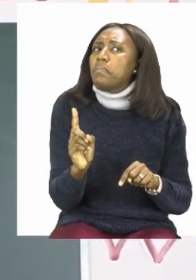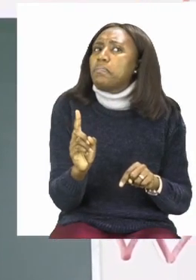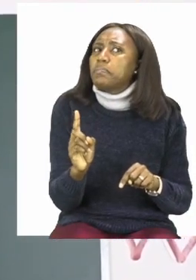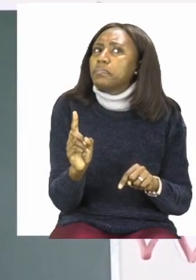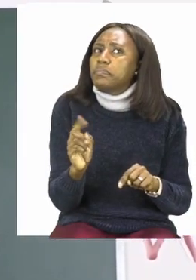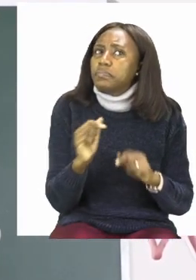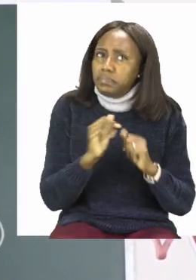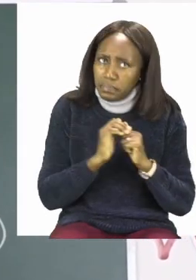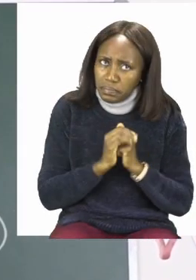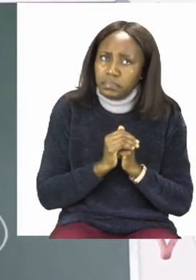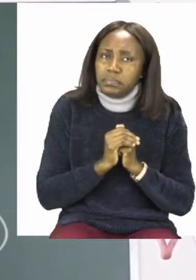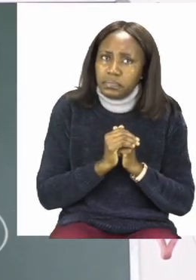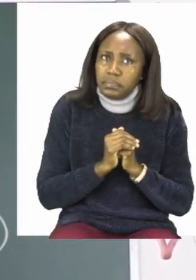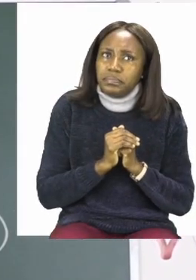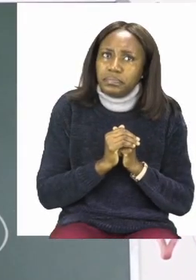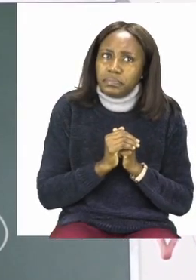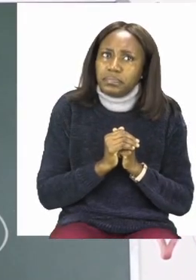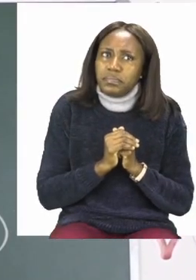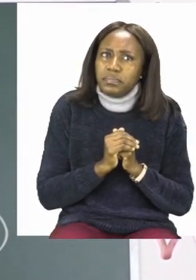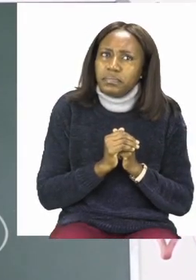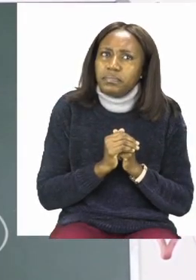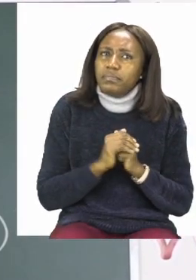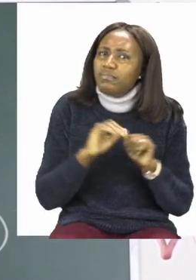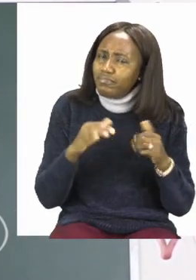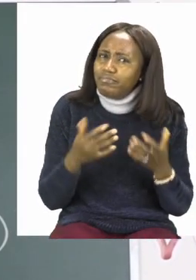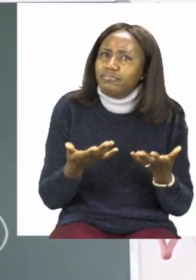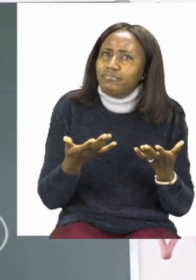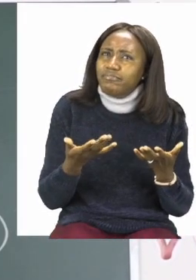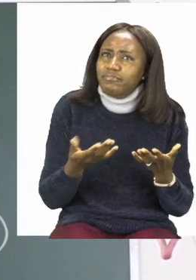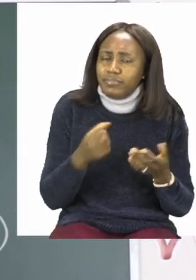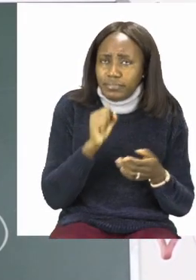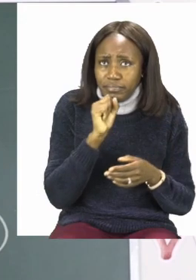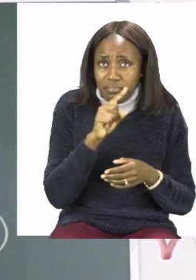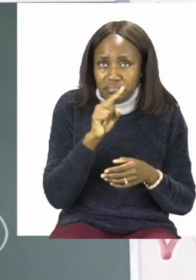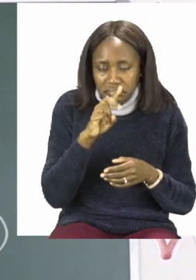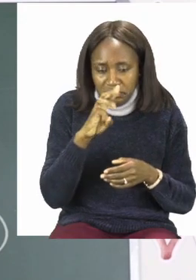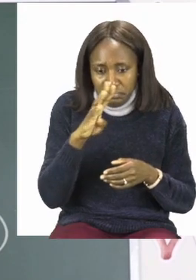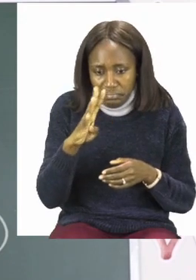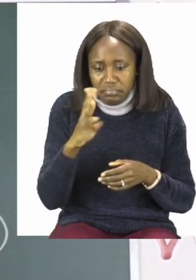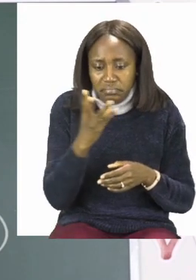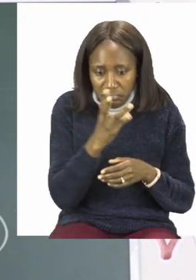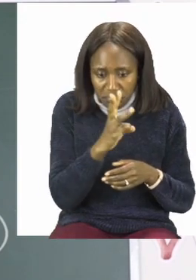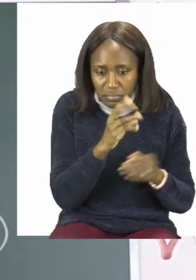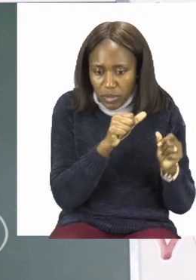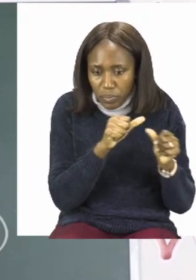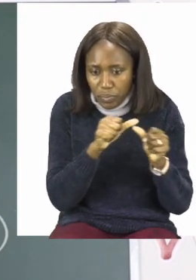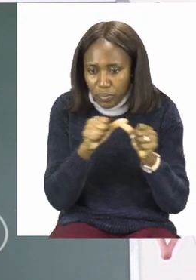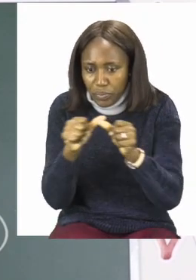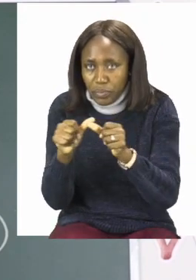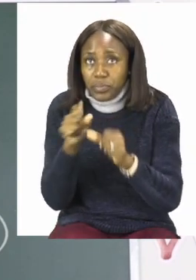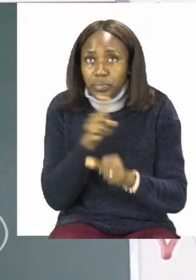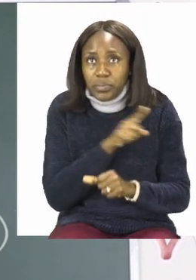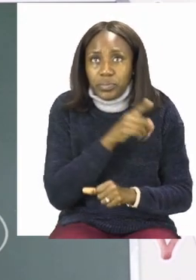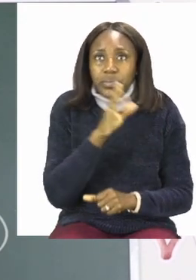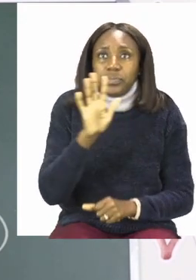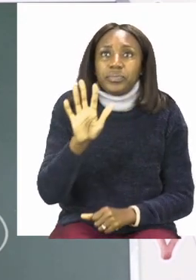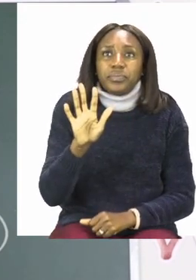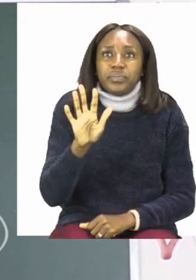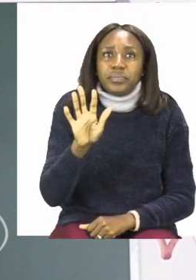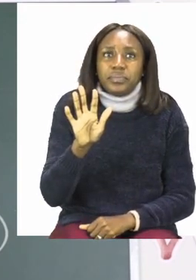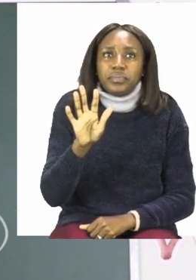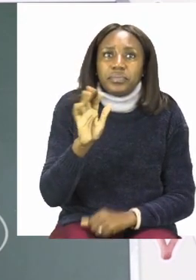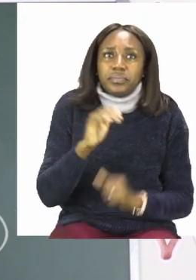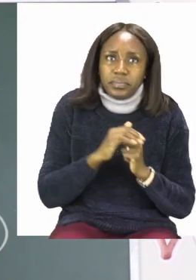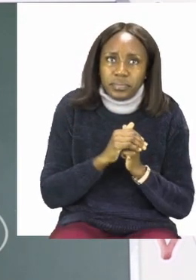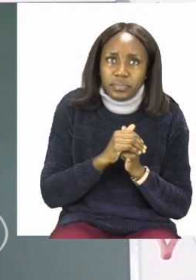is next to 6. So what we are going to do is count from 6 going to 15. I have a number